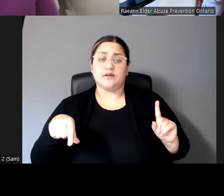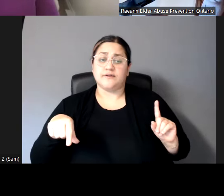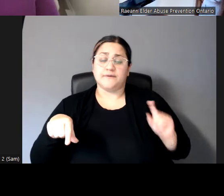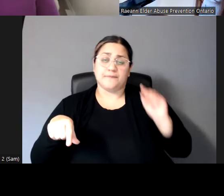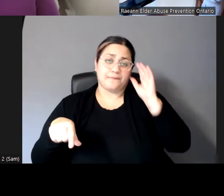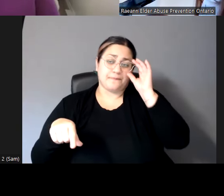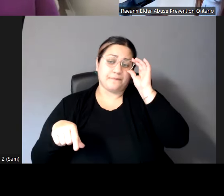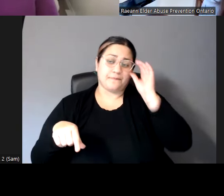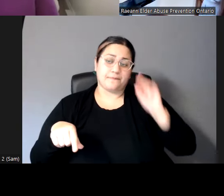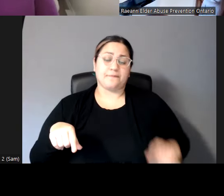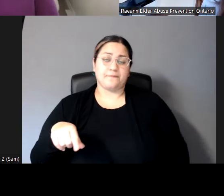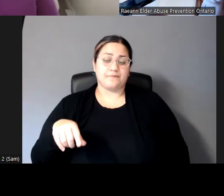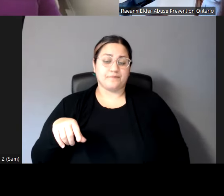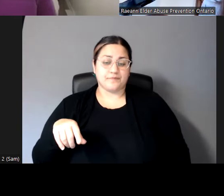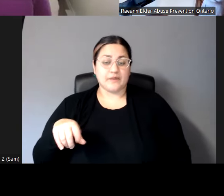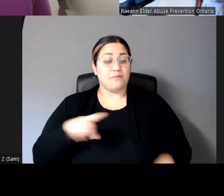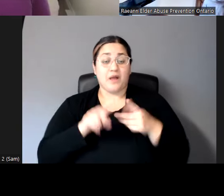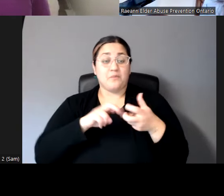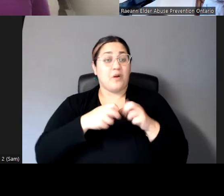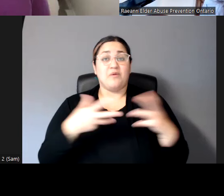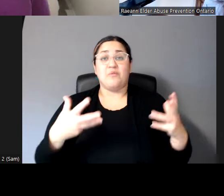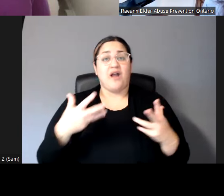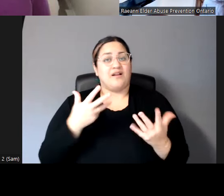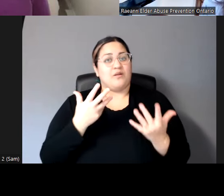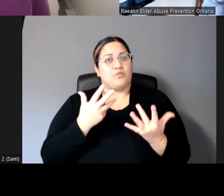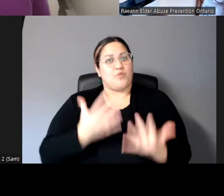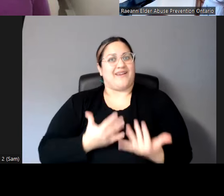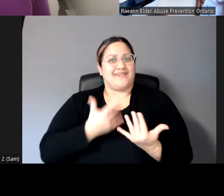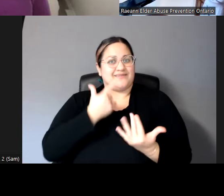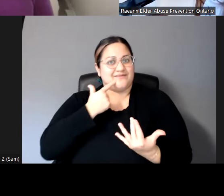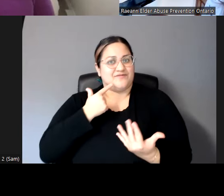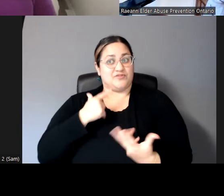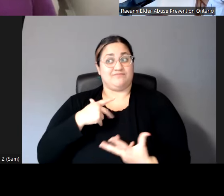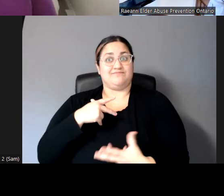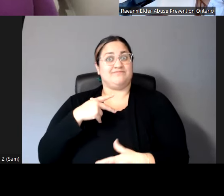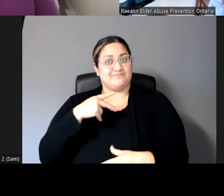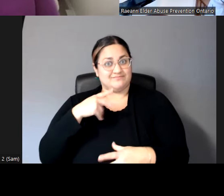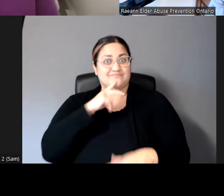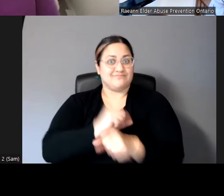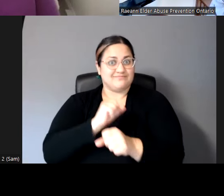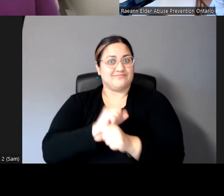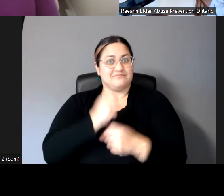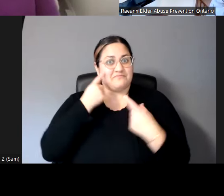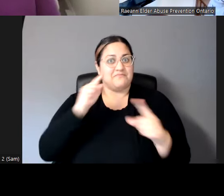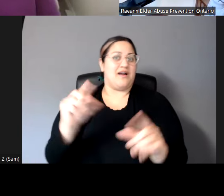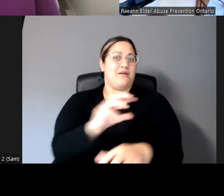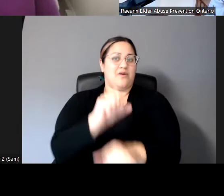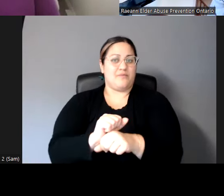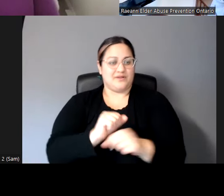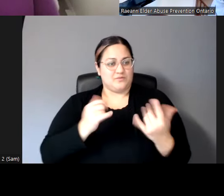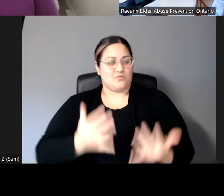well. The problem is waiting lists. You know, as Laura talked about in her comments, there just aren't enough